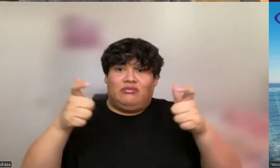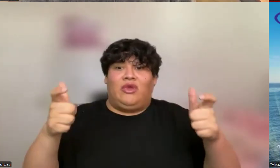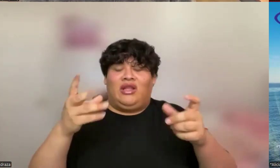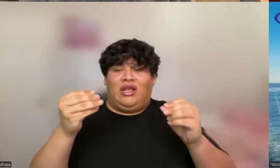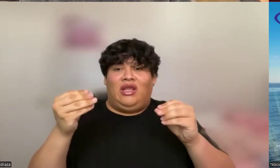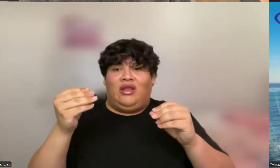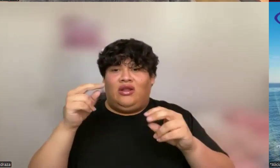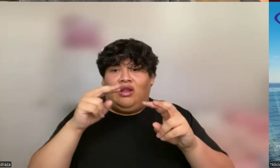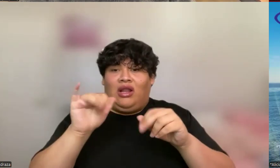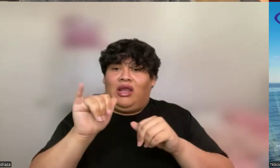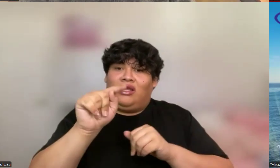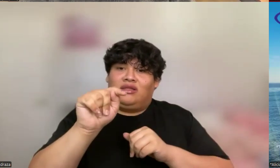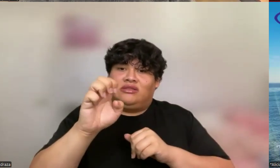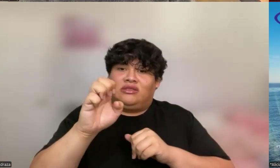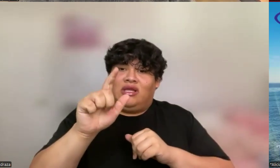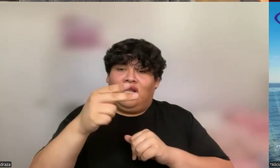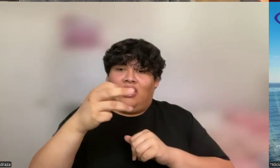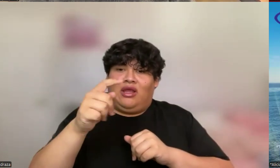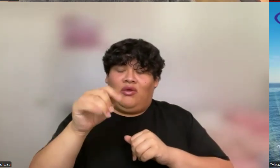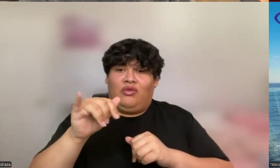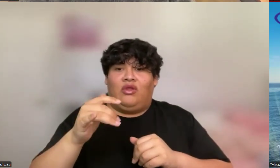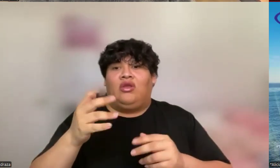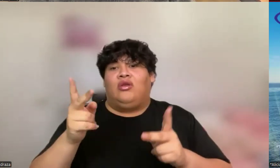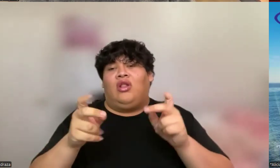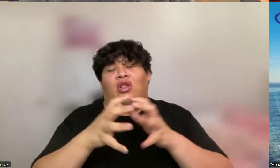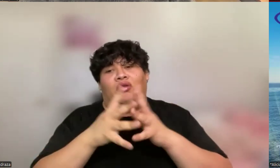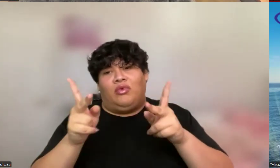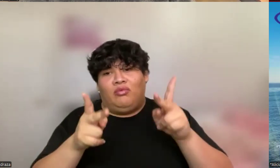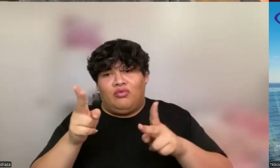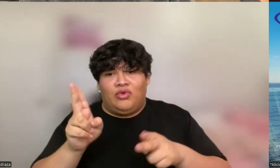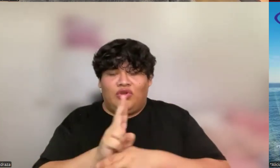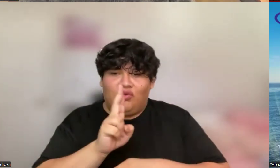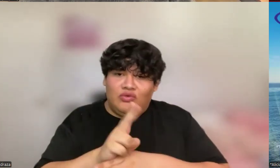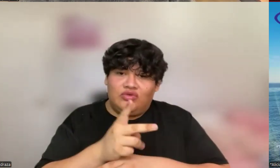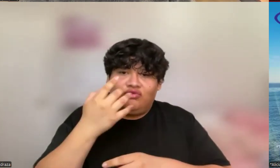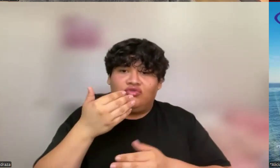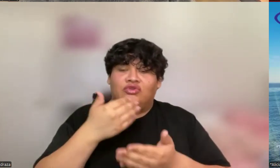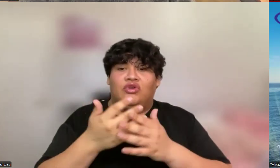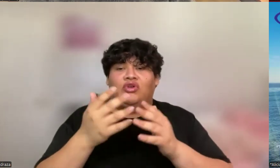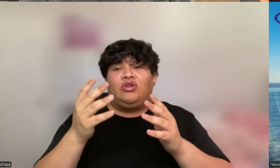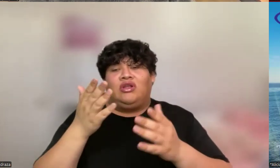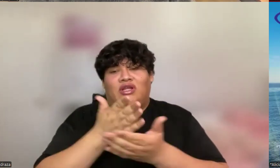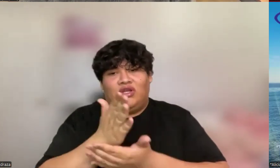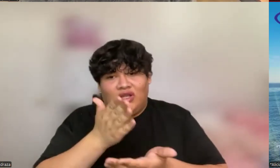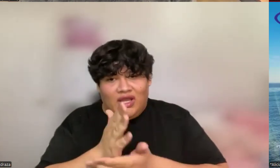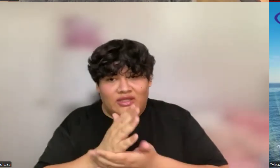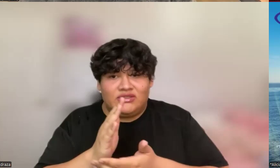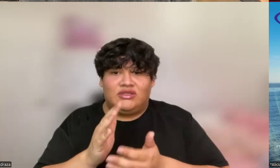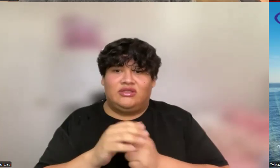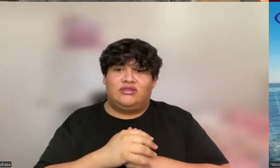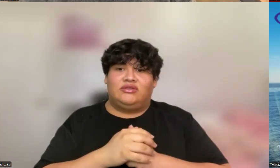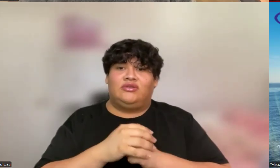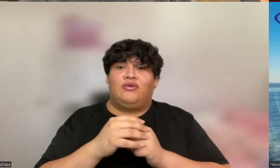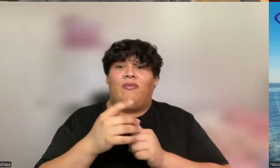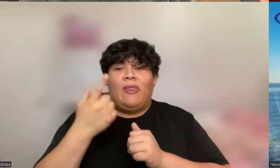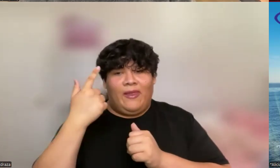example, telehealth, which has become much more common now, I think is a good way for people to access these behavioral